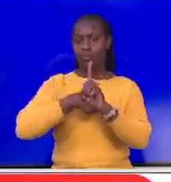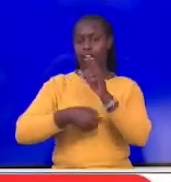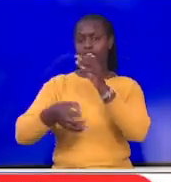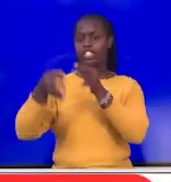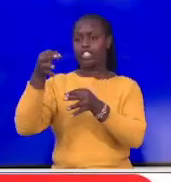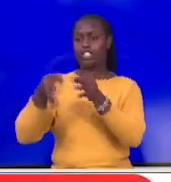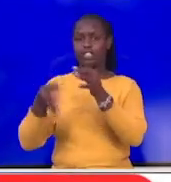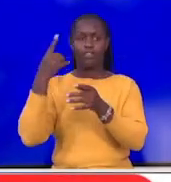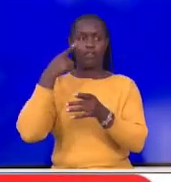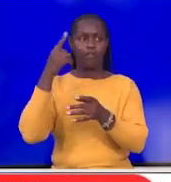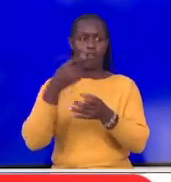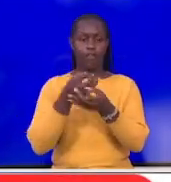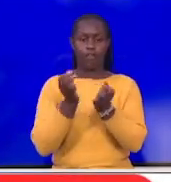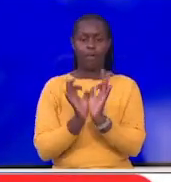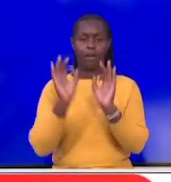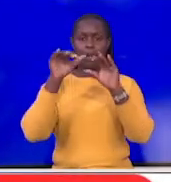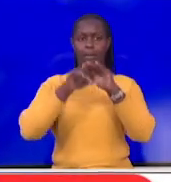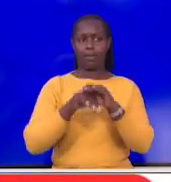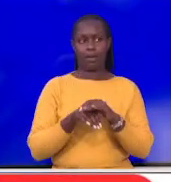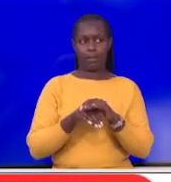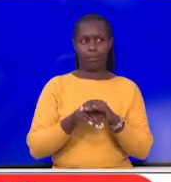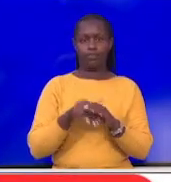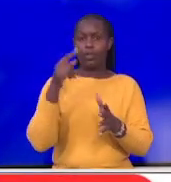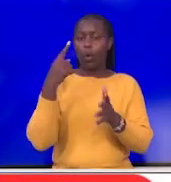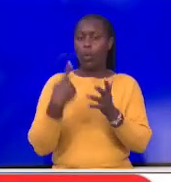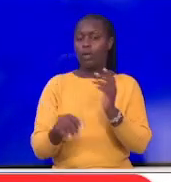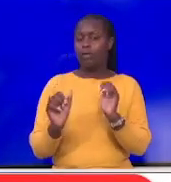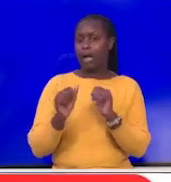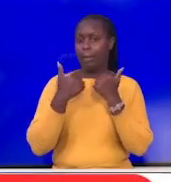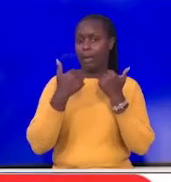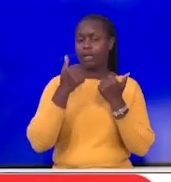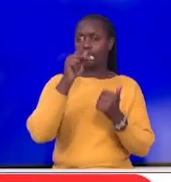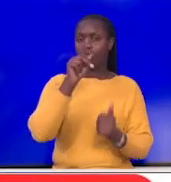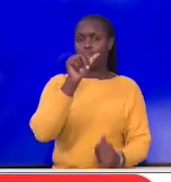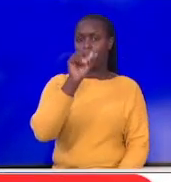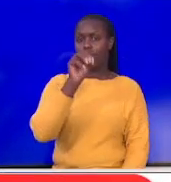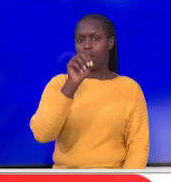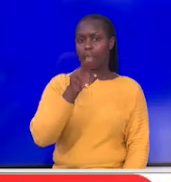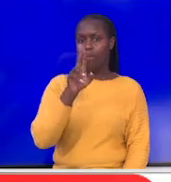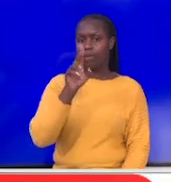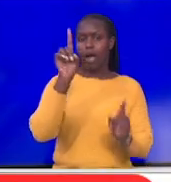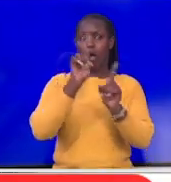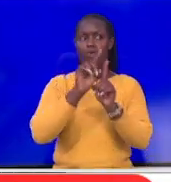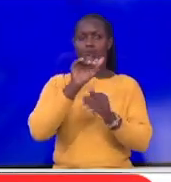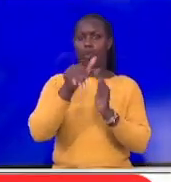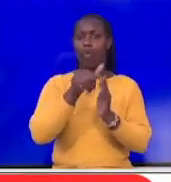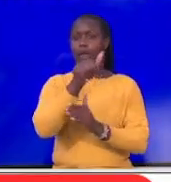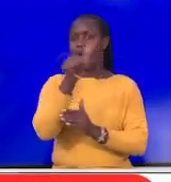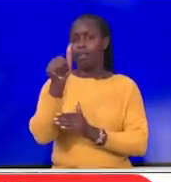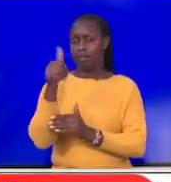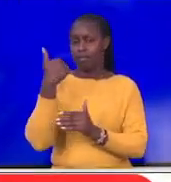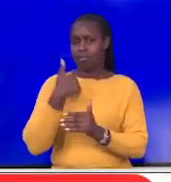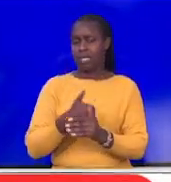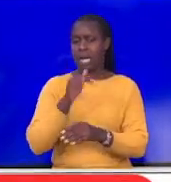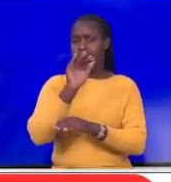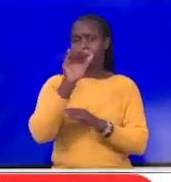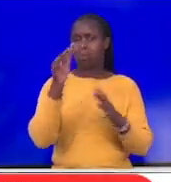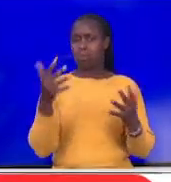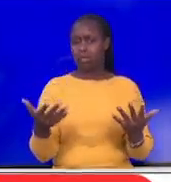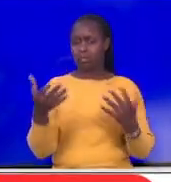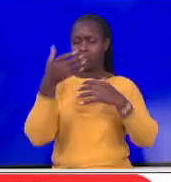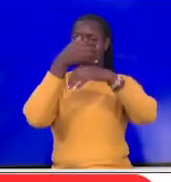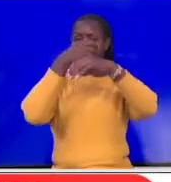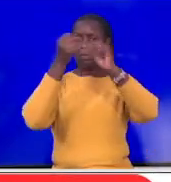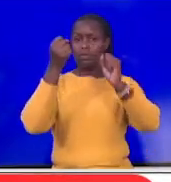ones. Tuitendeke kwa Ibrahim na wenzake wote. Yani tuyo ndo kutumine zaomba. Their joint call is for President